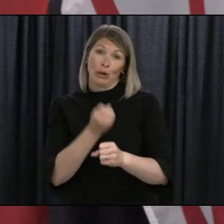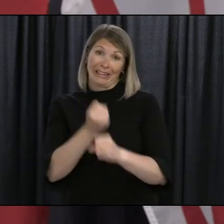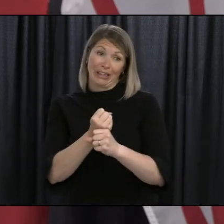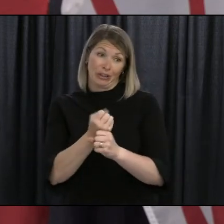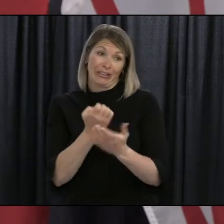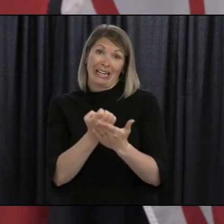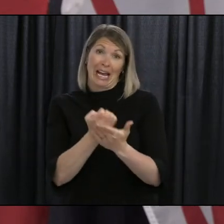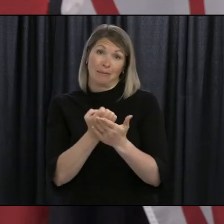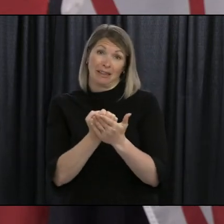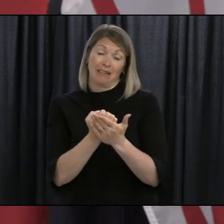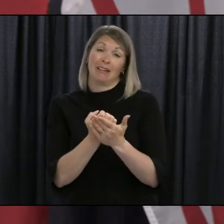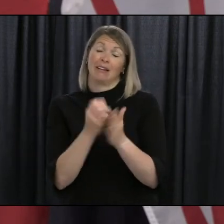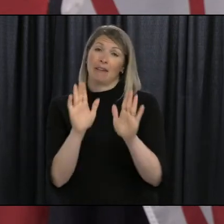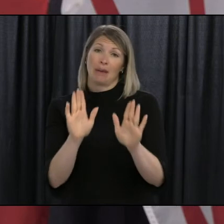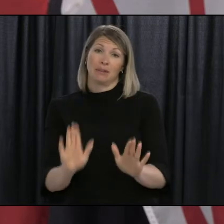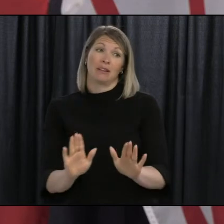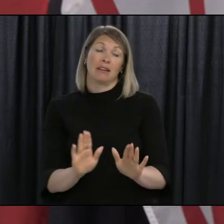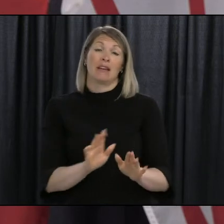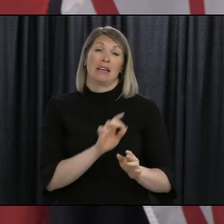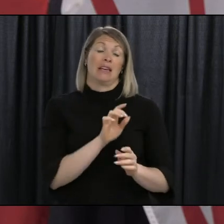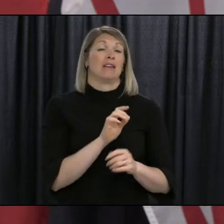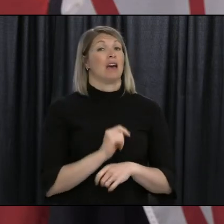our bond rating agencies talk about